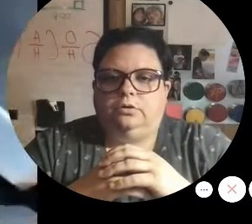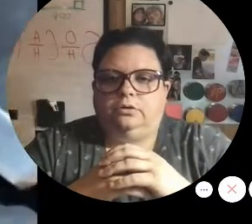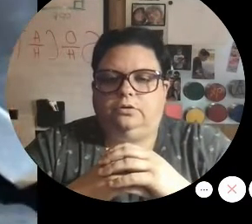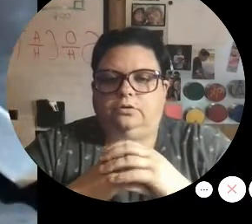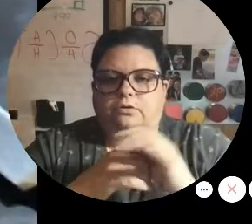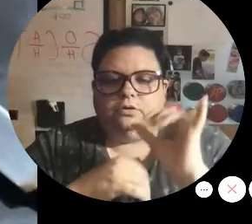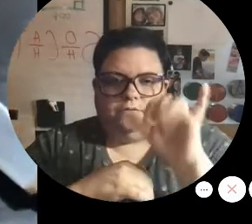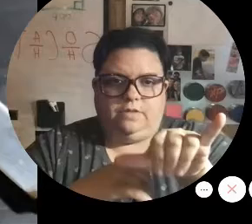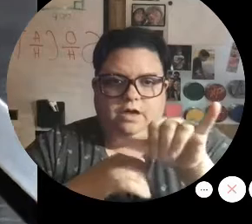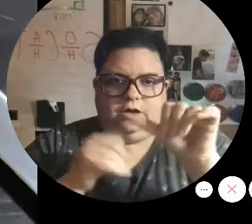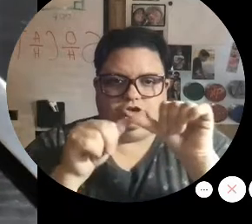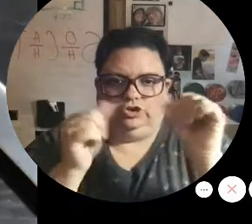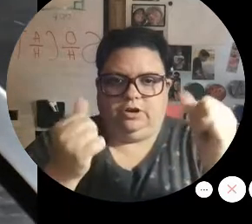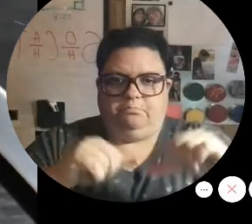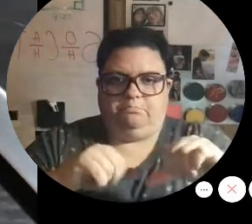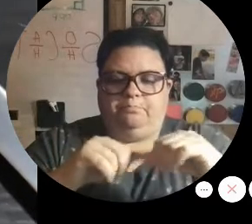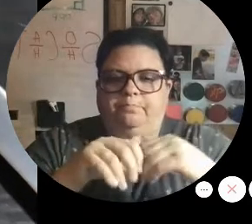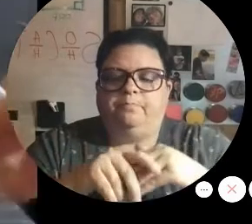looking for that shape.